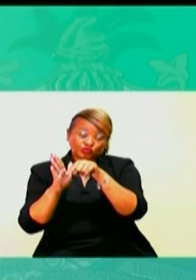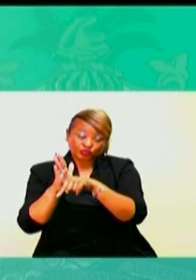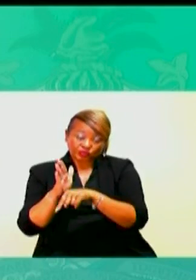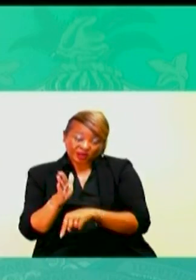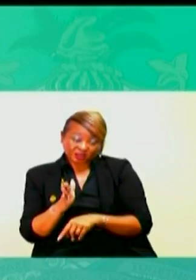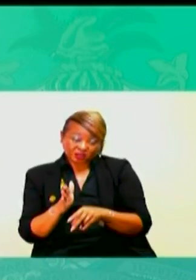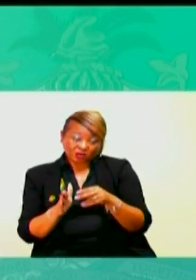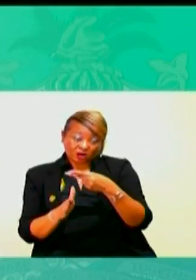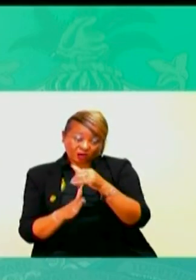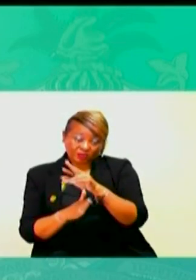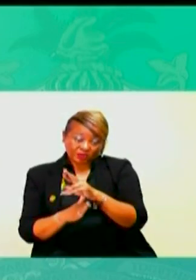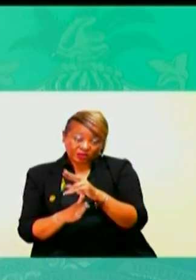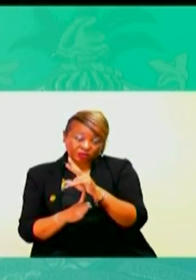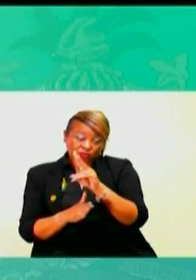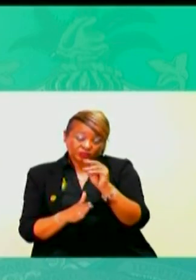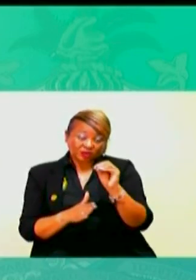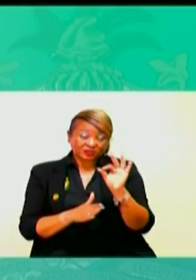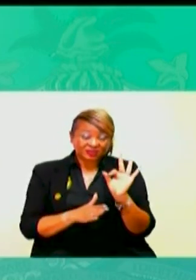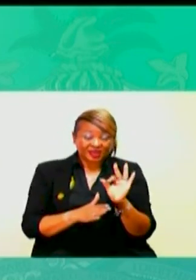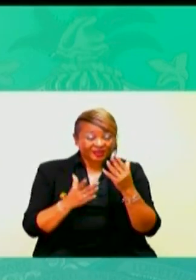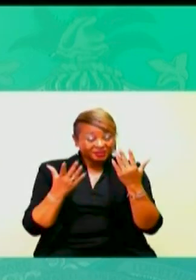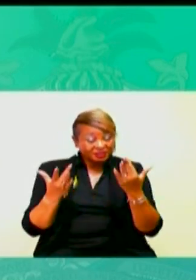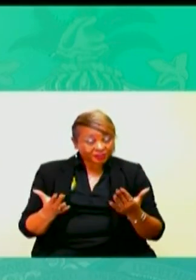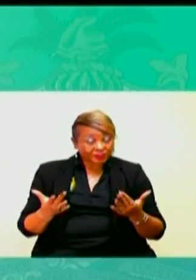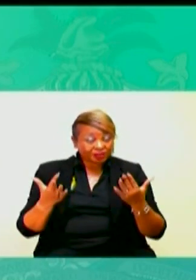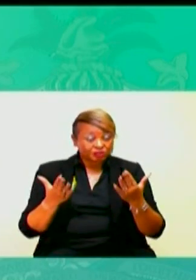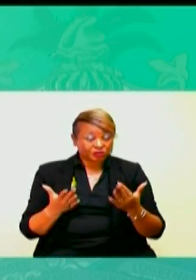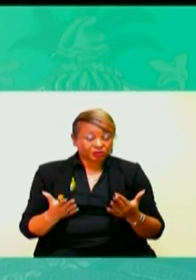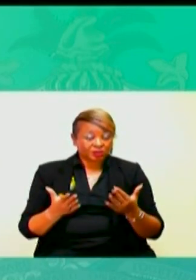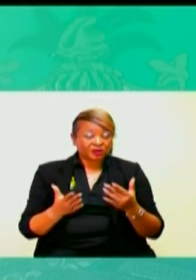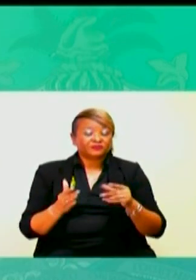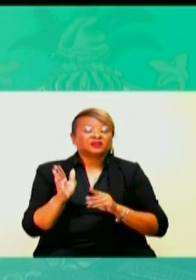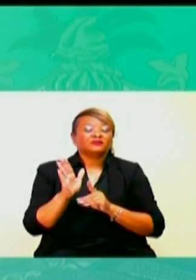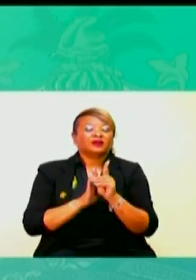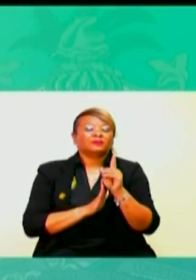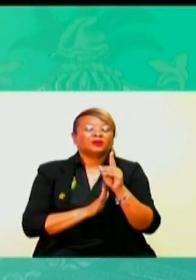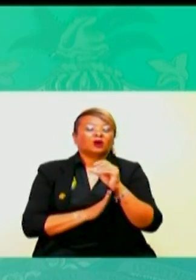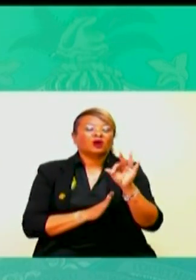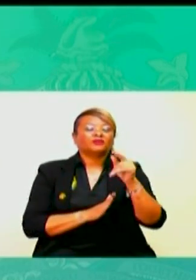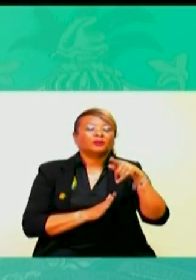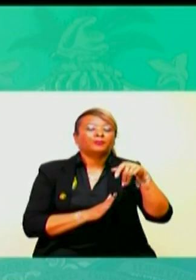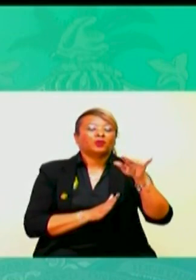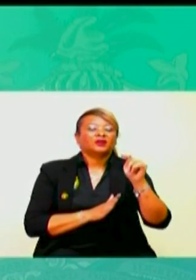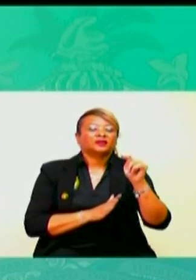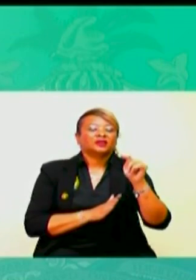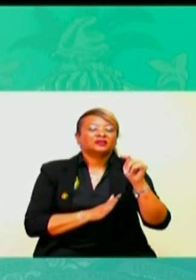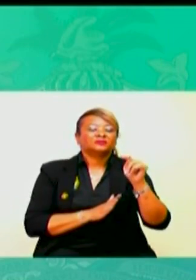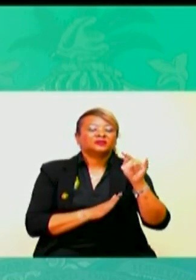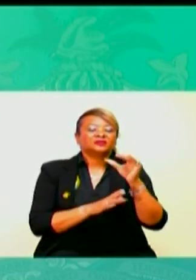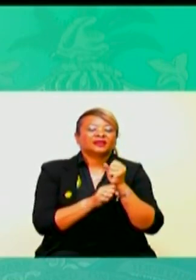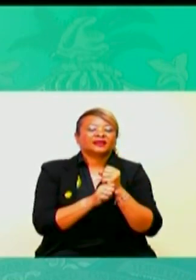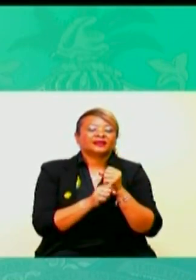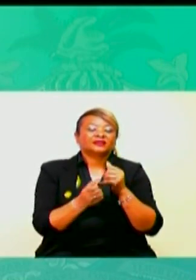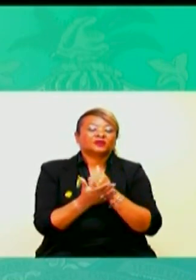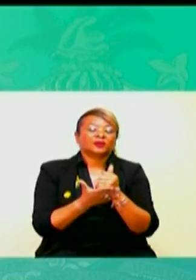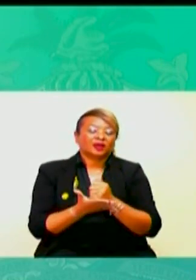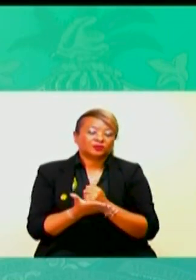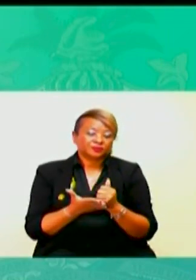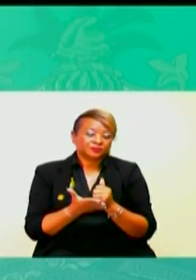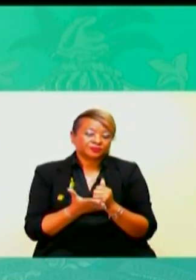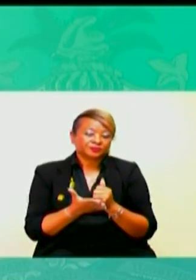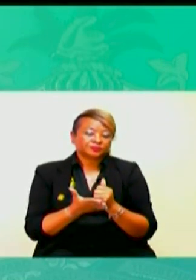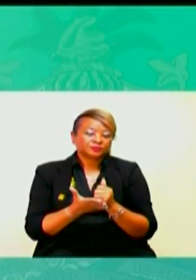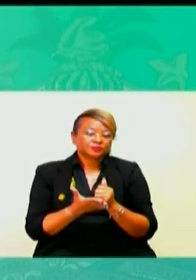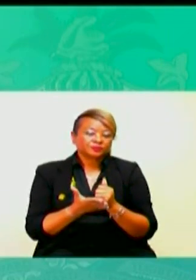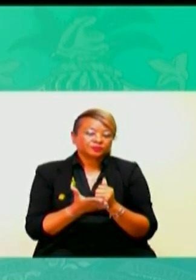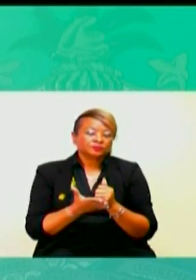in 2009 in anticipation of the development of the port, that had to have been taken into account. Yes. Yes,